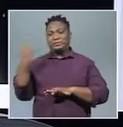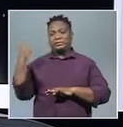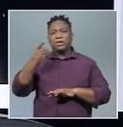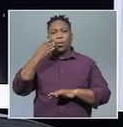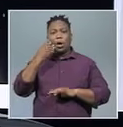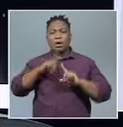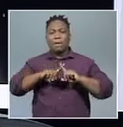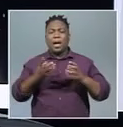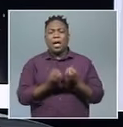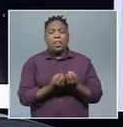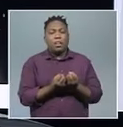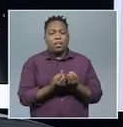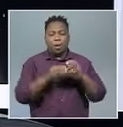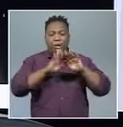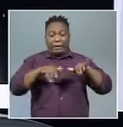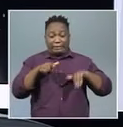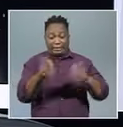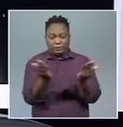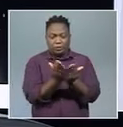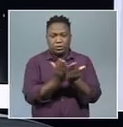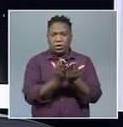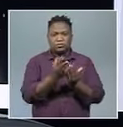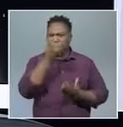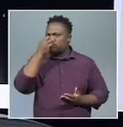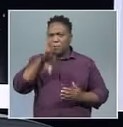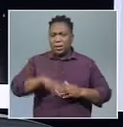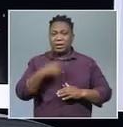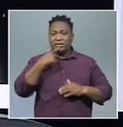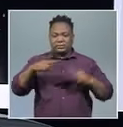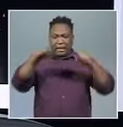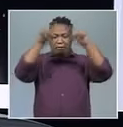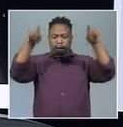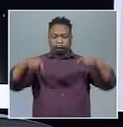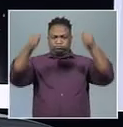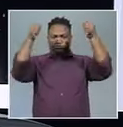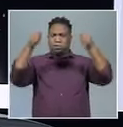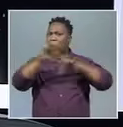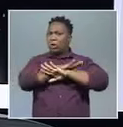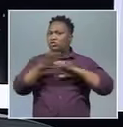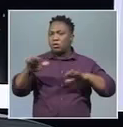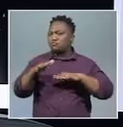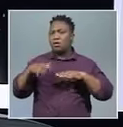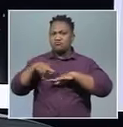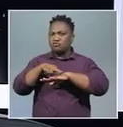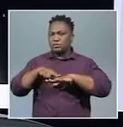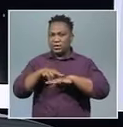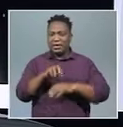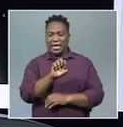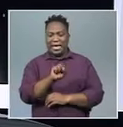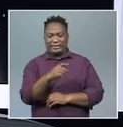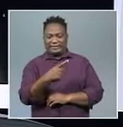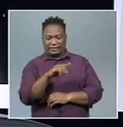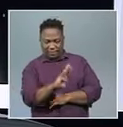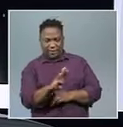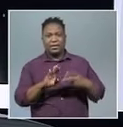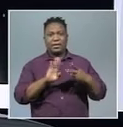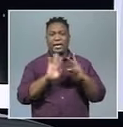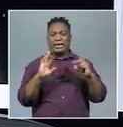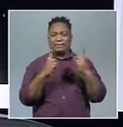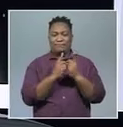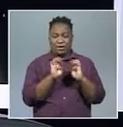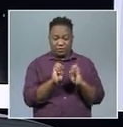pupils at the school are rubbishing it. In fact, they've even made a banner saying this was not racism. The governing body and provincial education department is